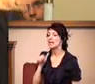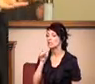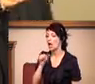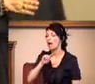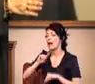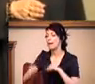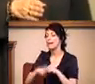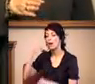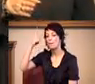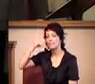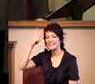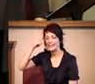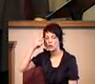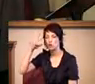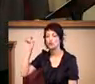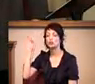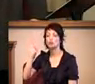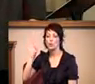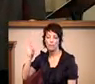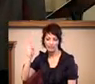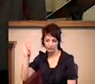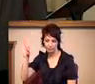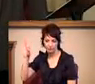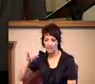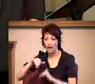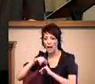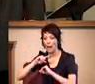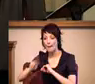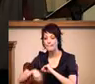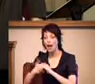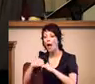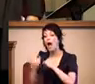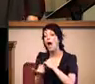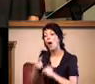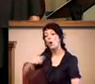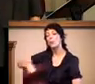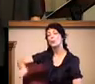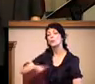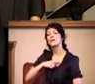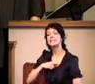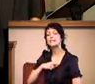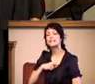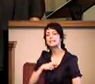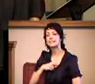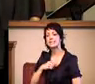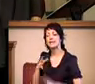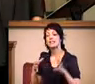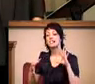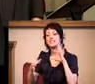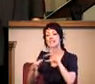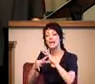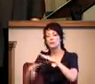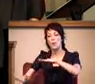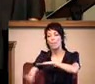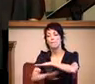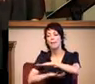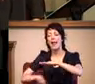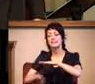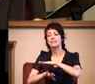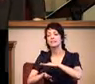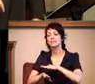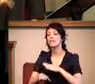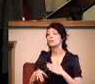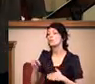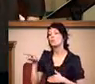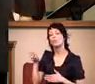a political sermon. This is about how can we get to the fundamentals of what Jesus taught us so we can